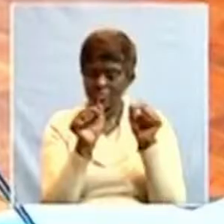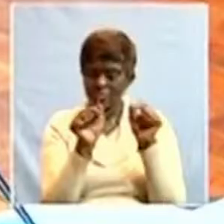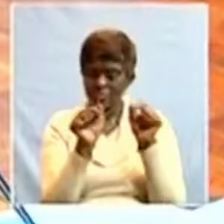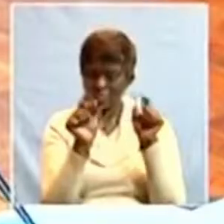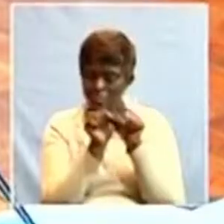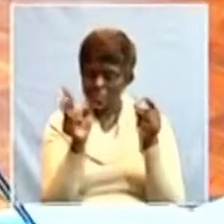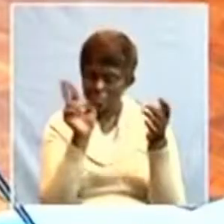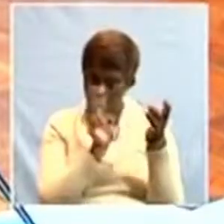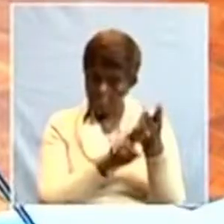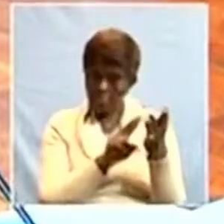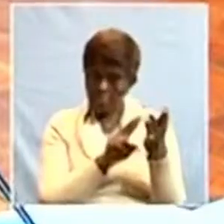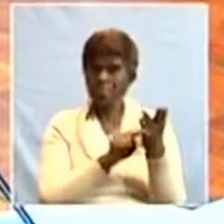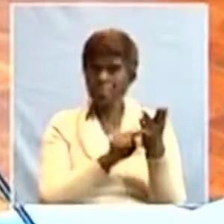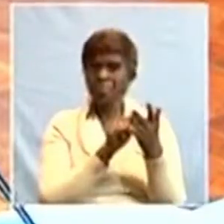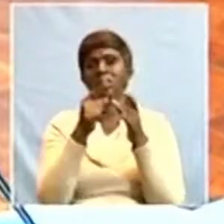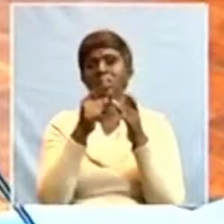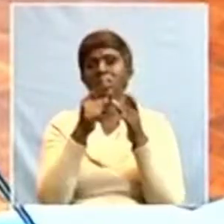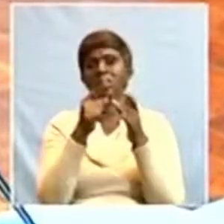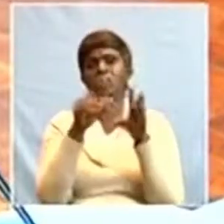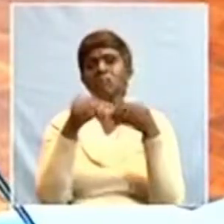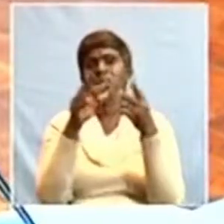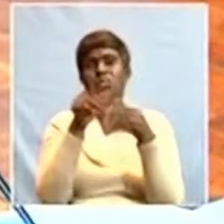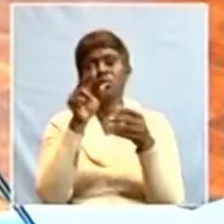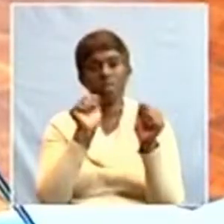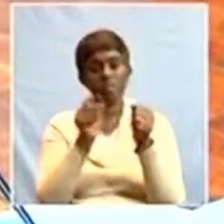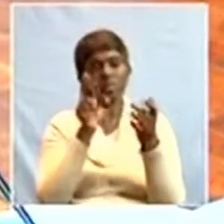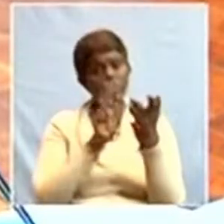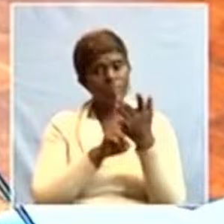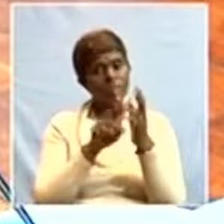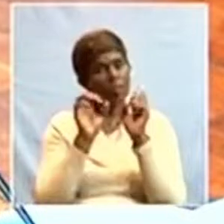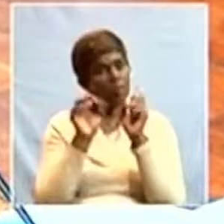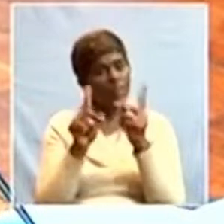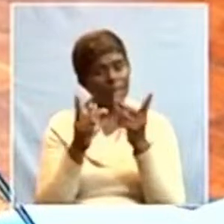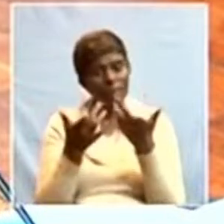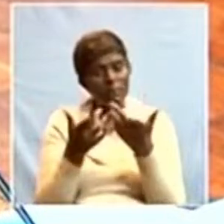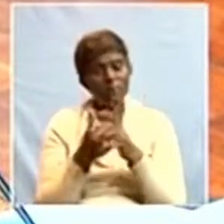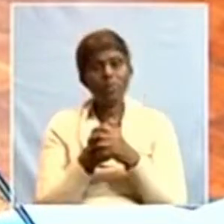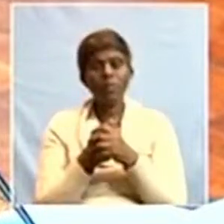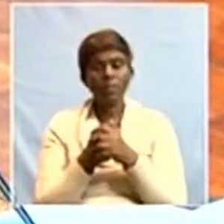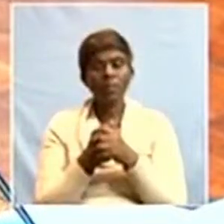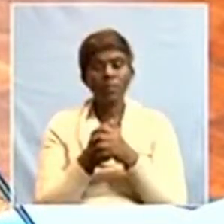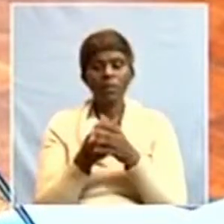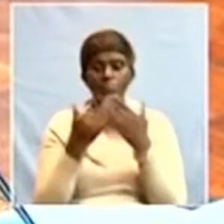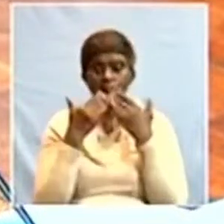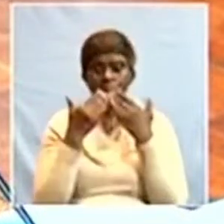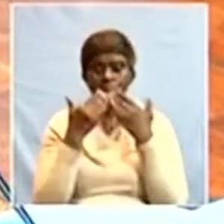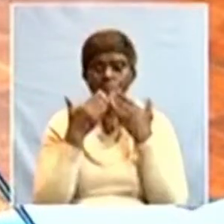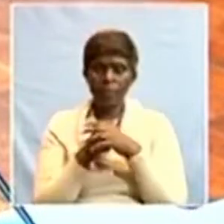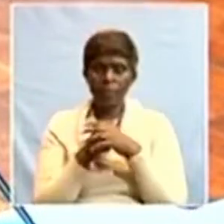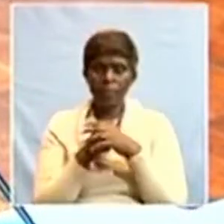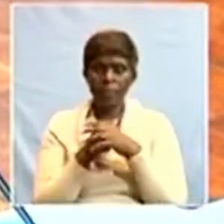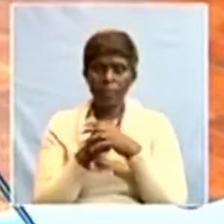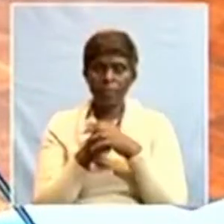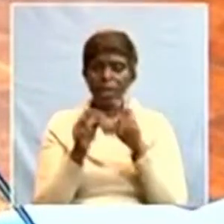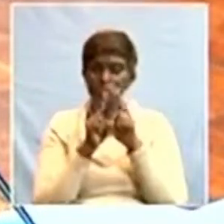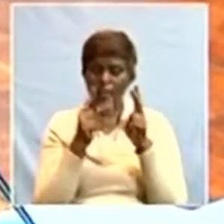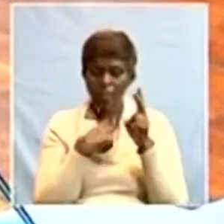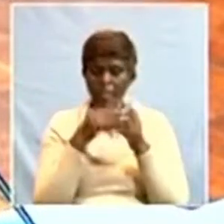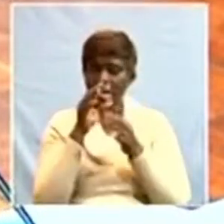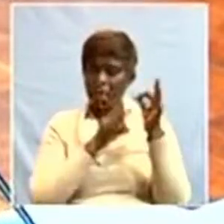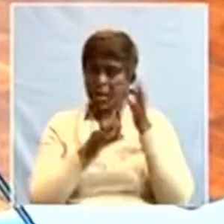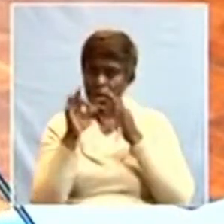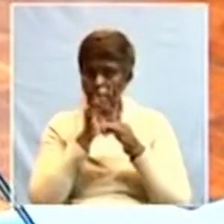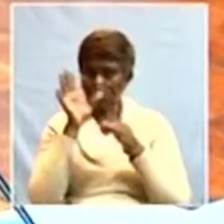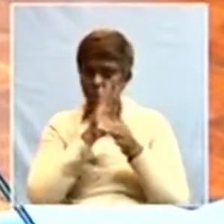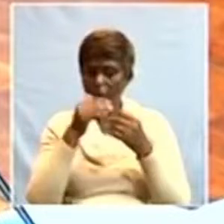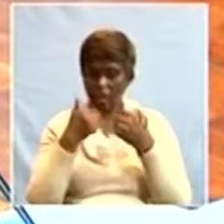repeat that statement you get. All right. Thank you, Chair. So I stated that